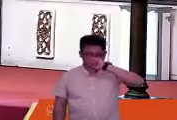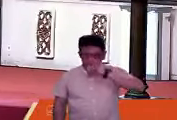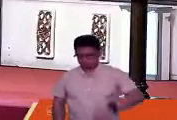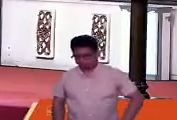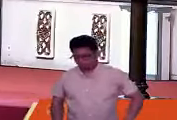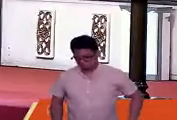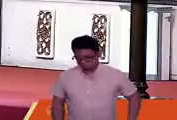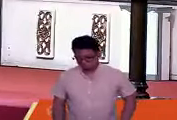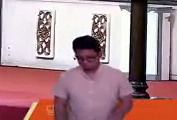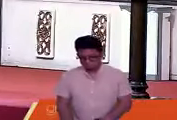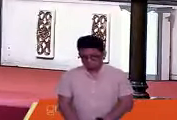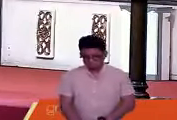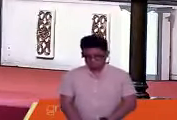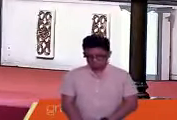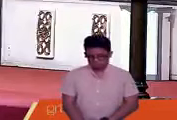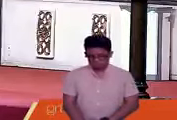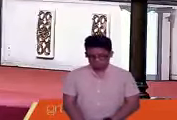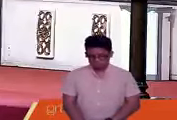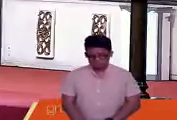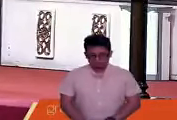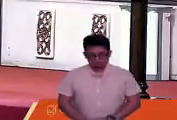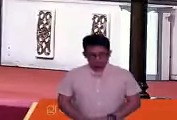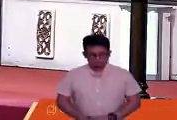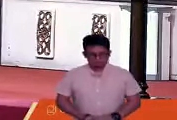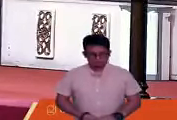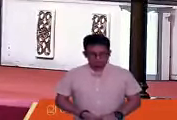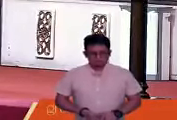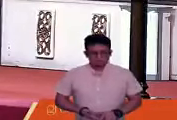si Jesus Christ was supposed to be given to the children.